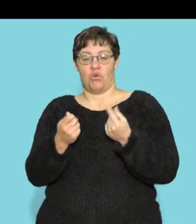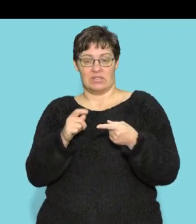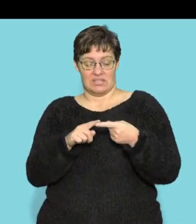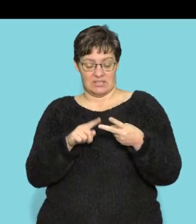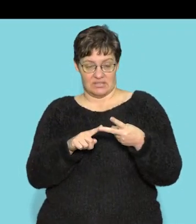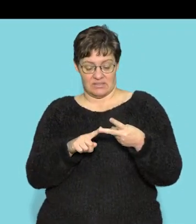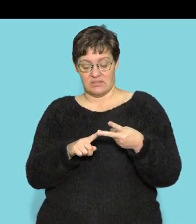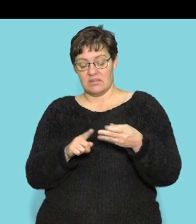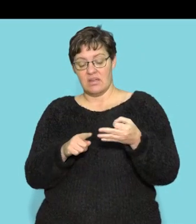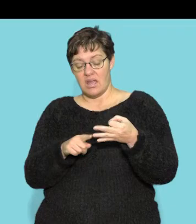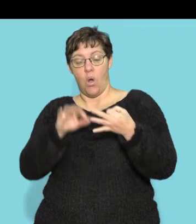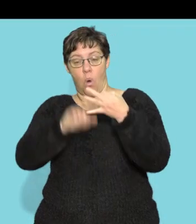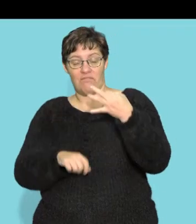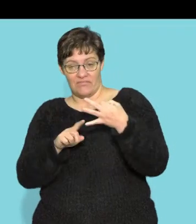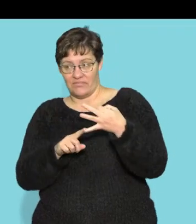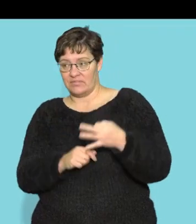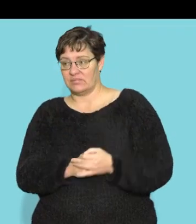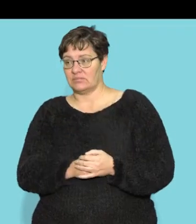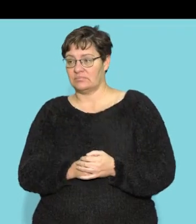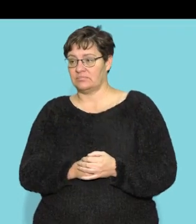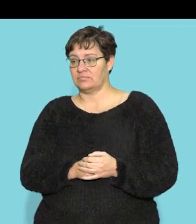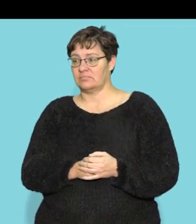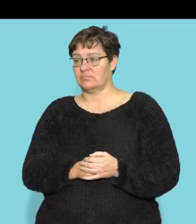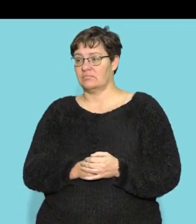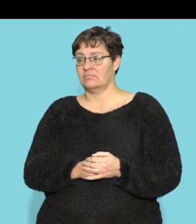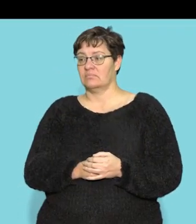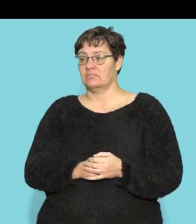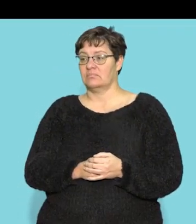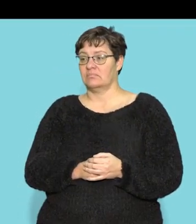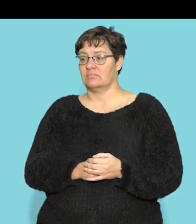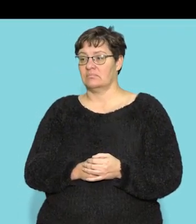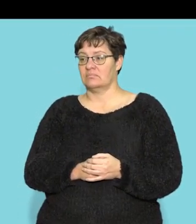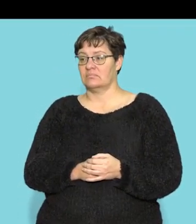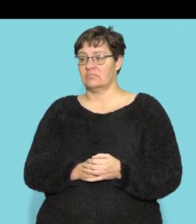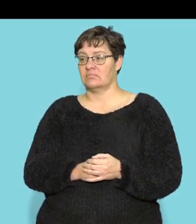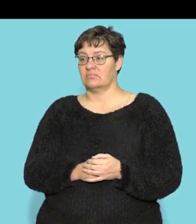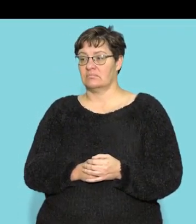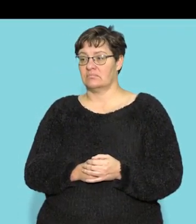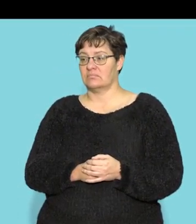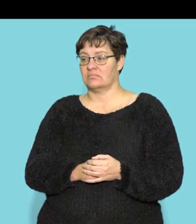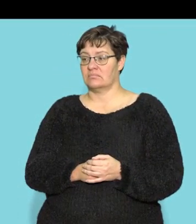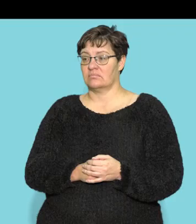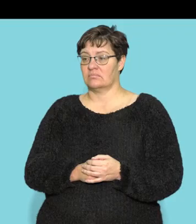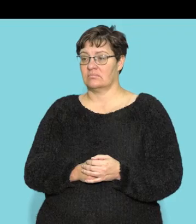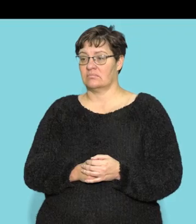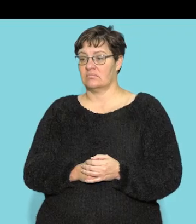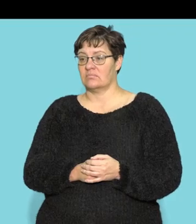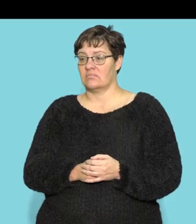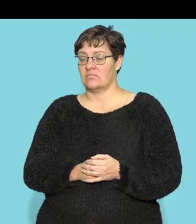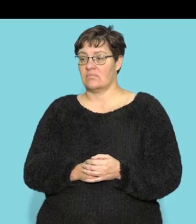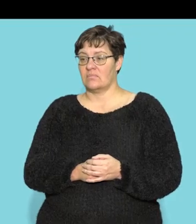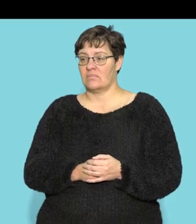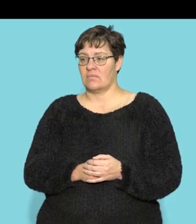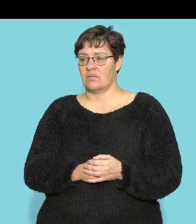You subtract. So let's take the arrow to the correct figure there. There you got you add your additions at cost. You